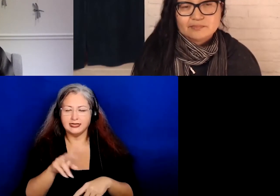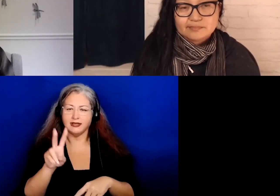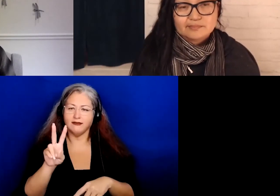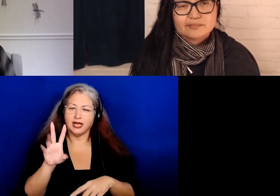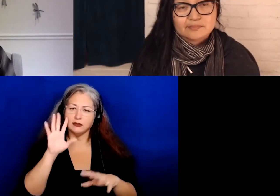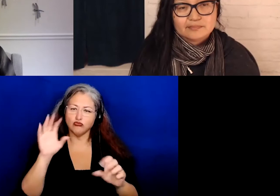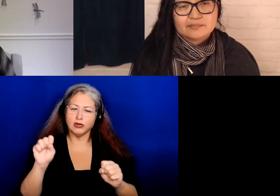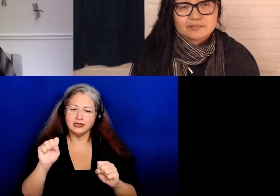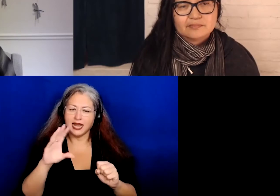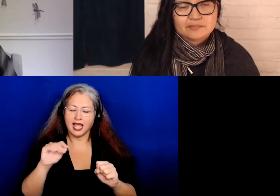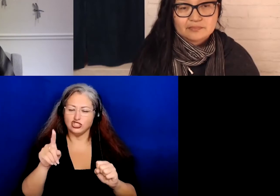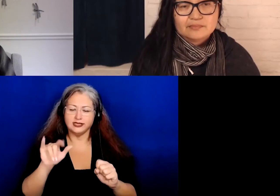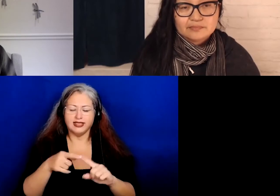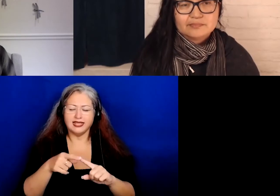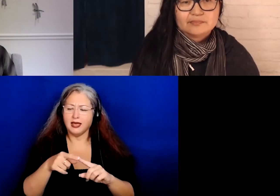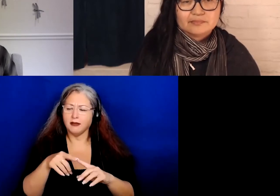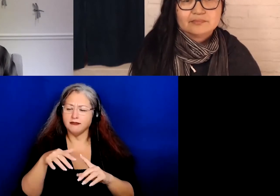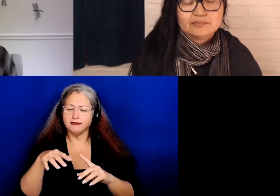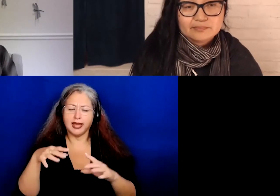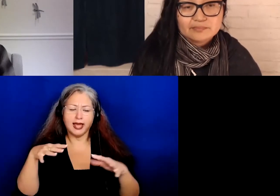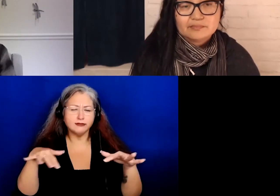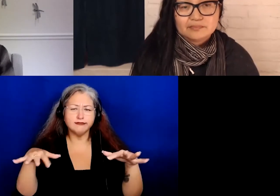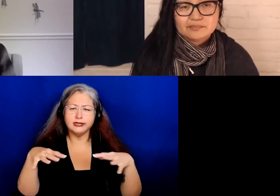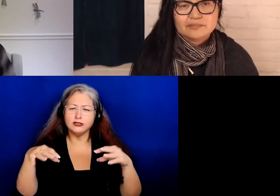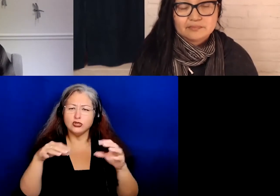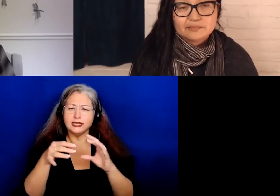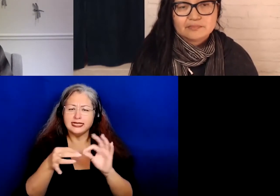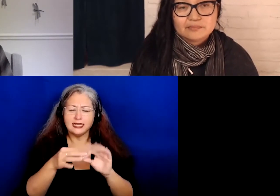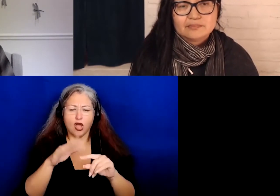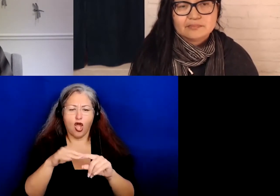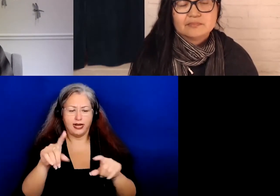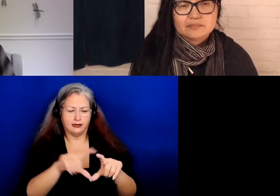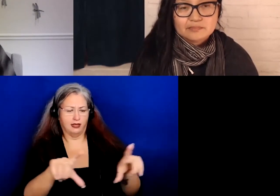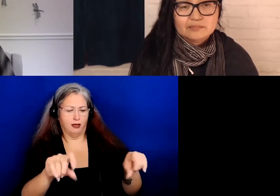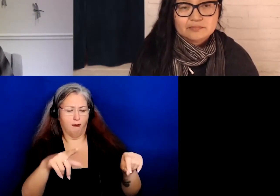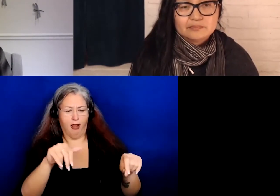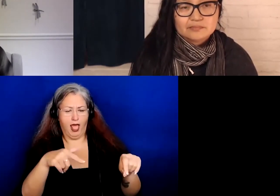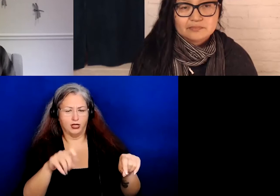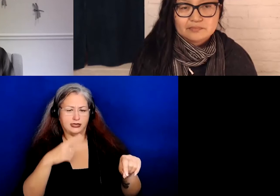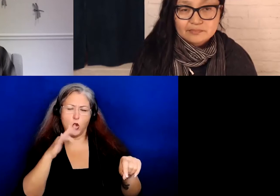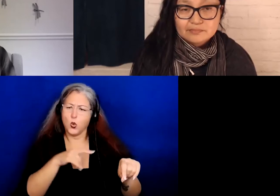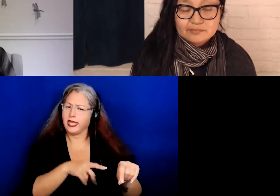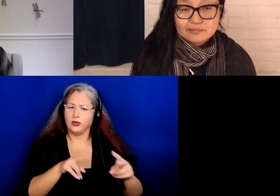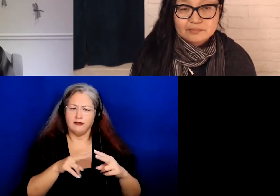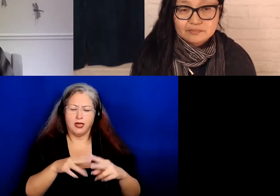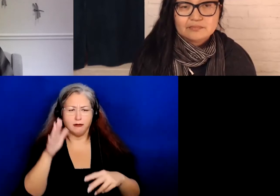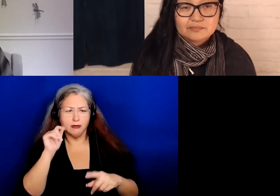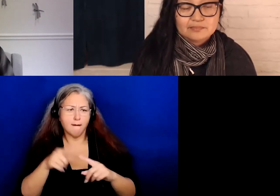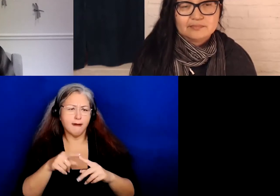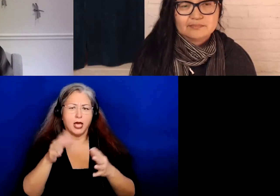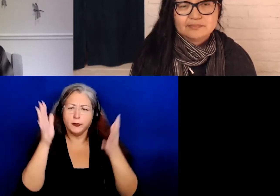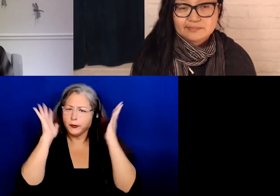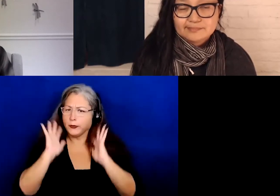president, and just the incidental details that are mentioned on his plaque. It's like he was really fastidious about grooming, and he